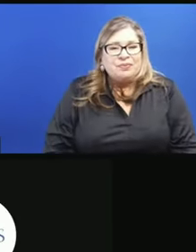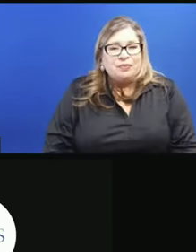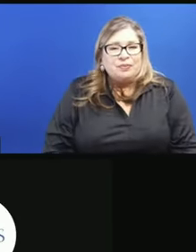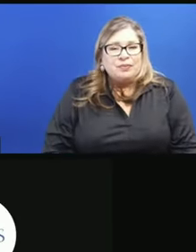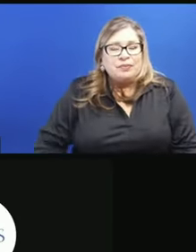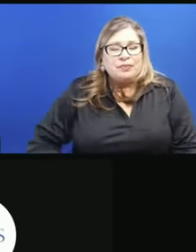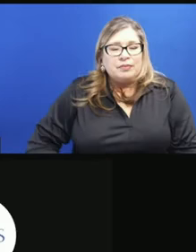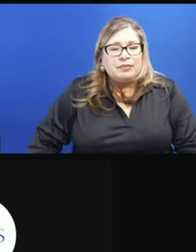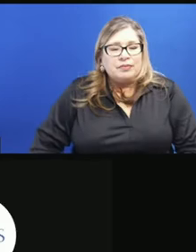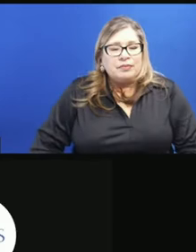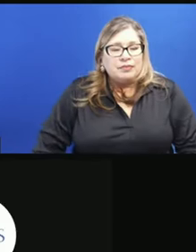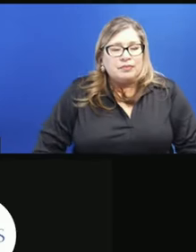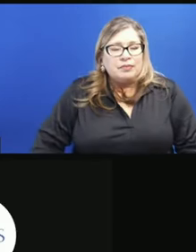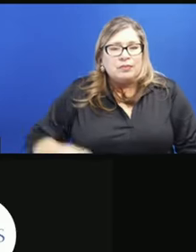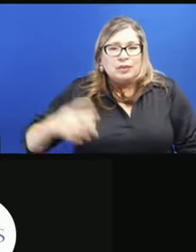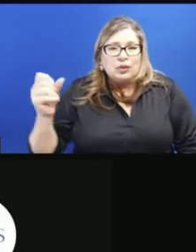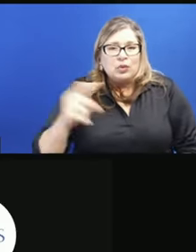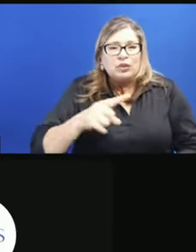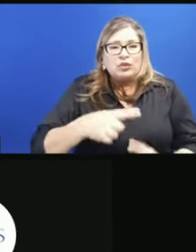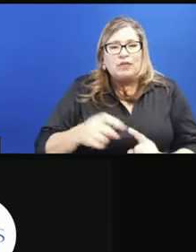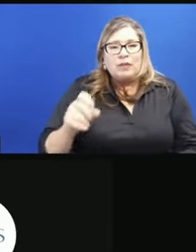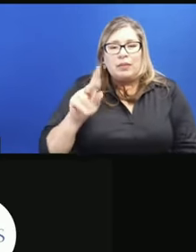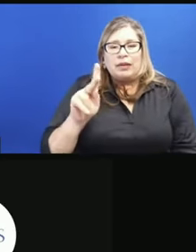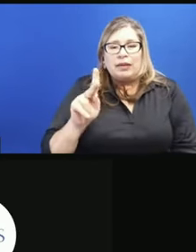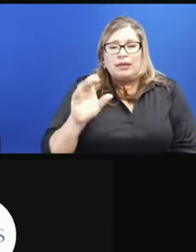Vicky Gonzalez, KCRA.